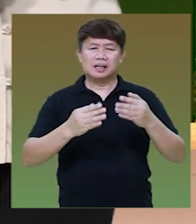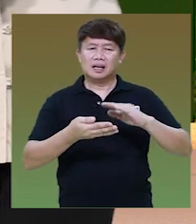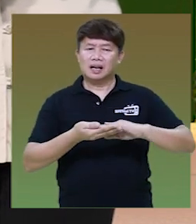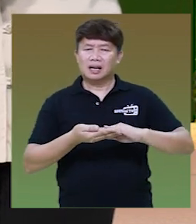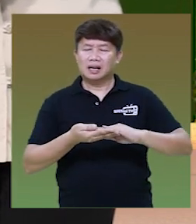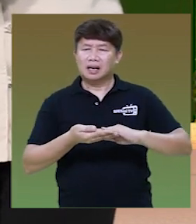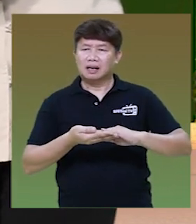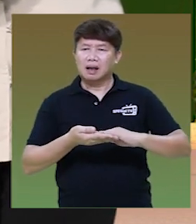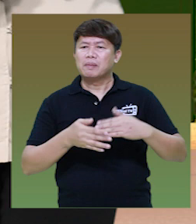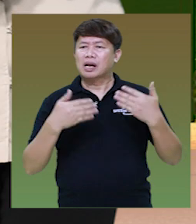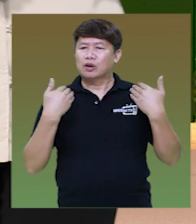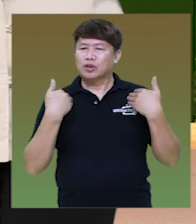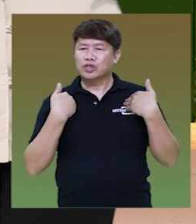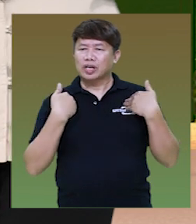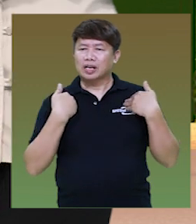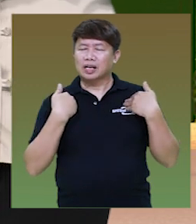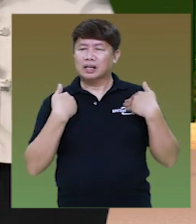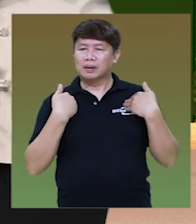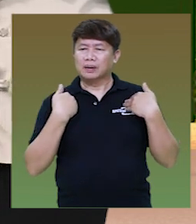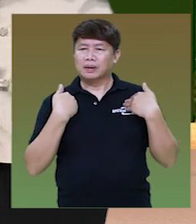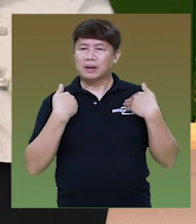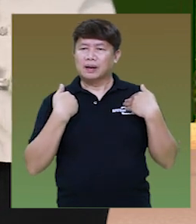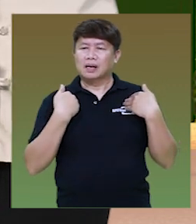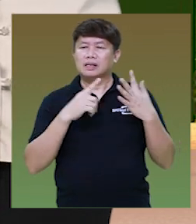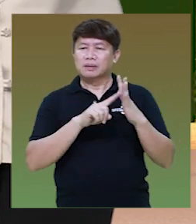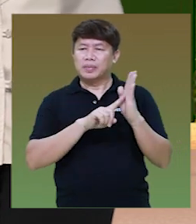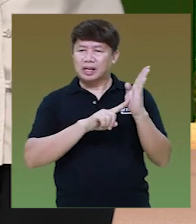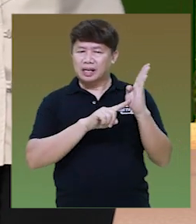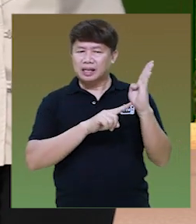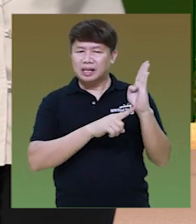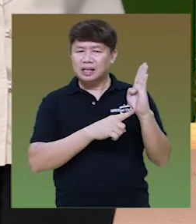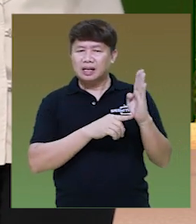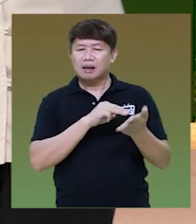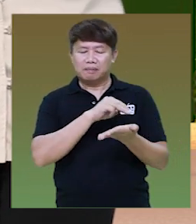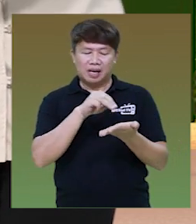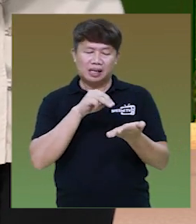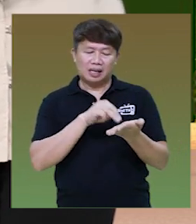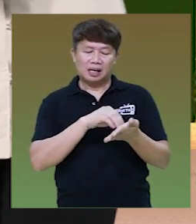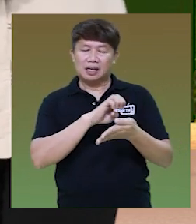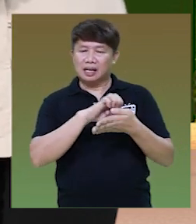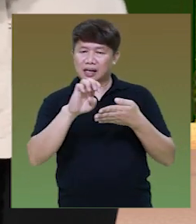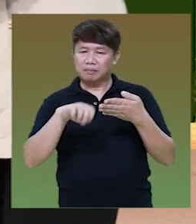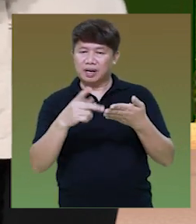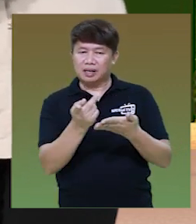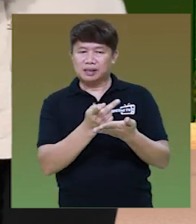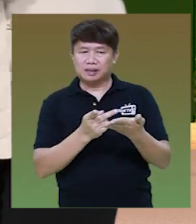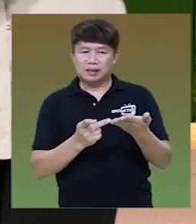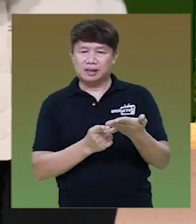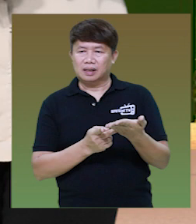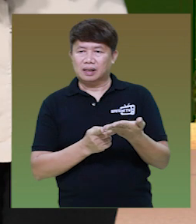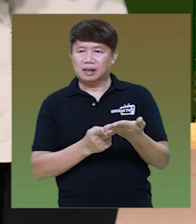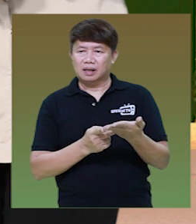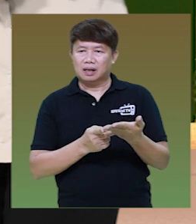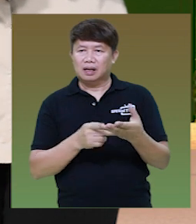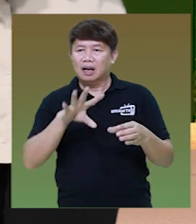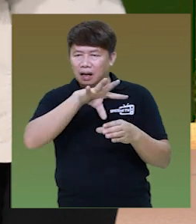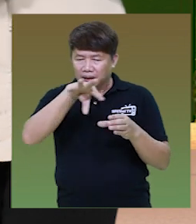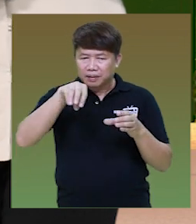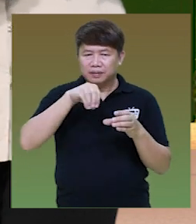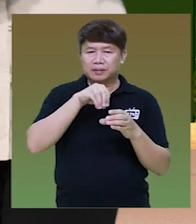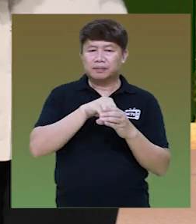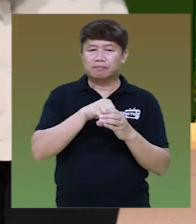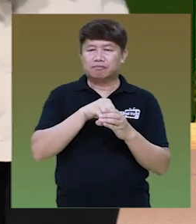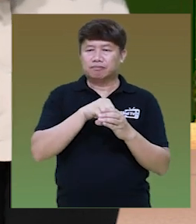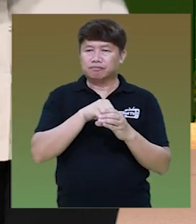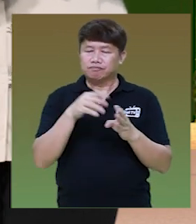the story. It has a beginning, a middle, and an end part. It consists of